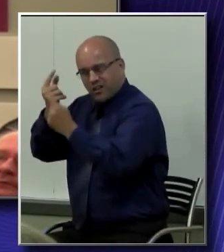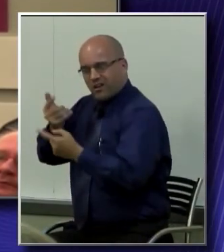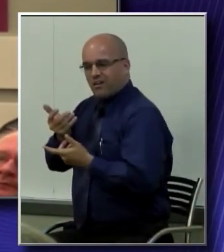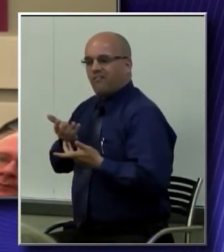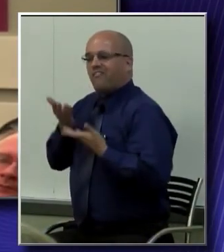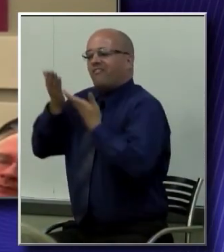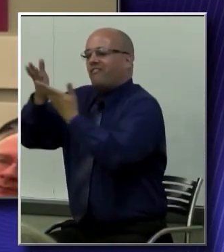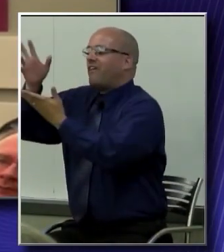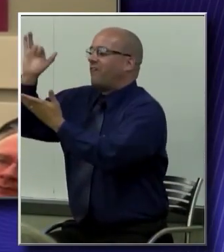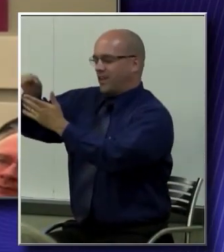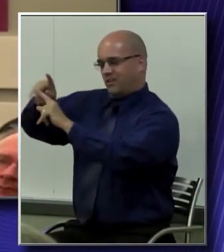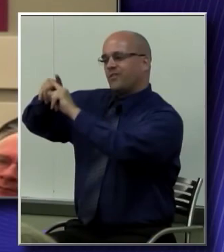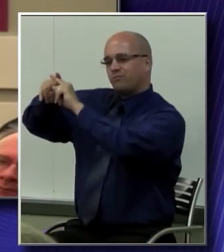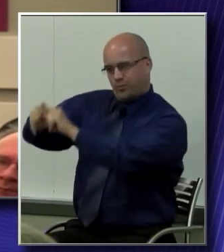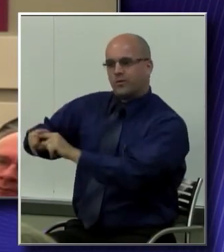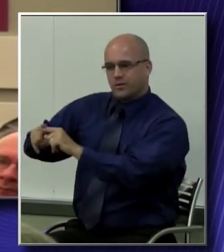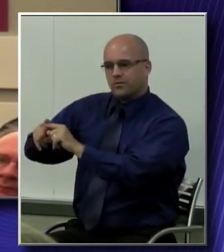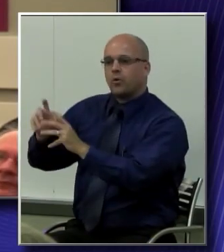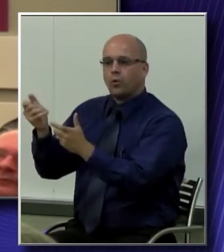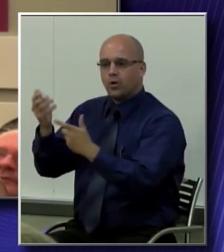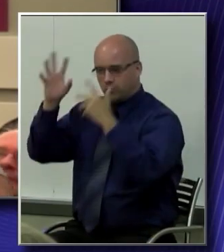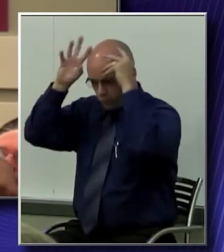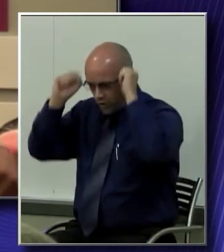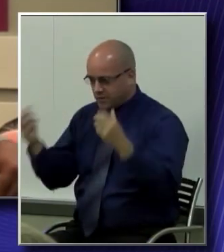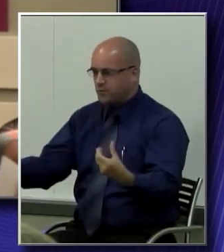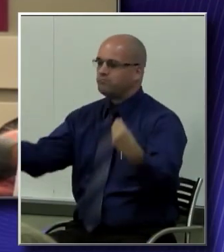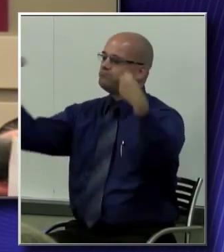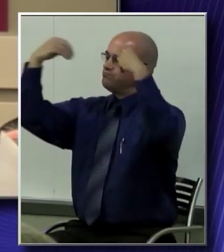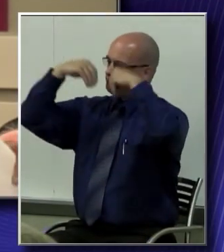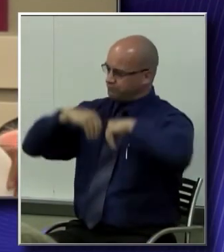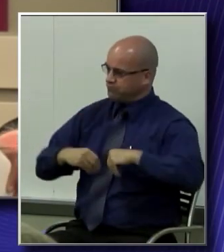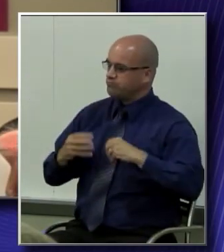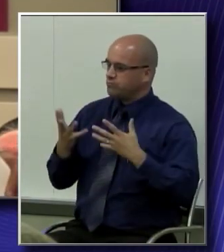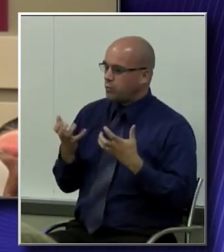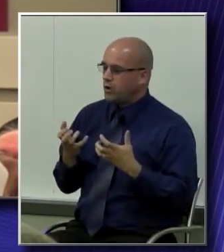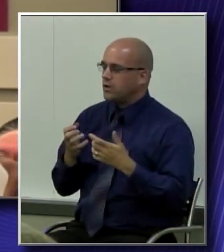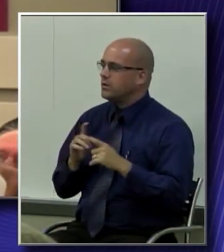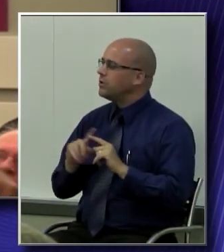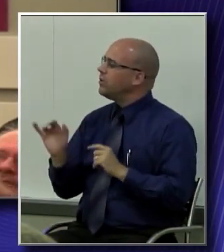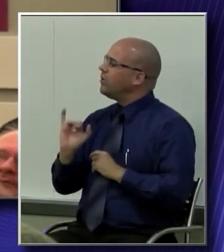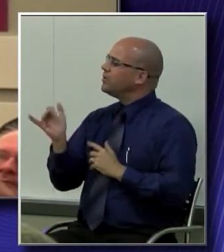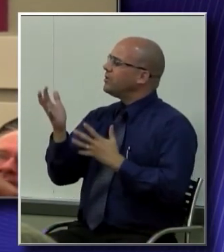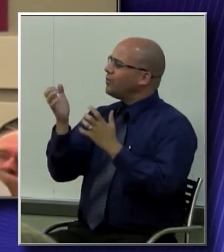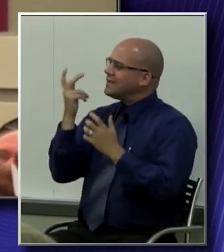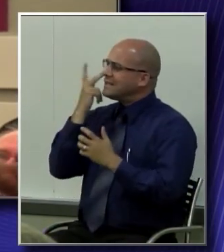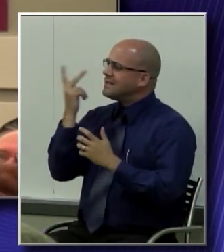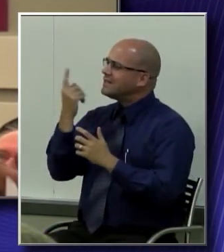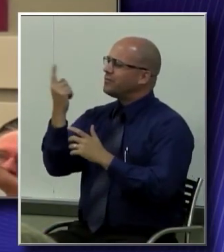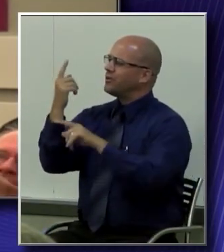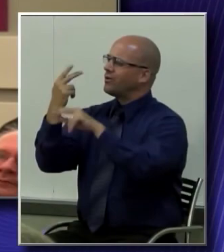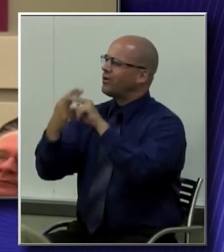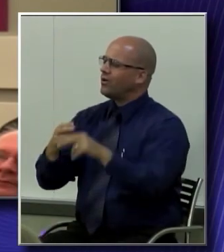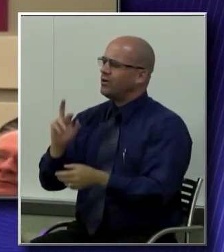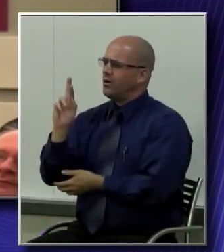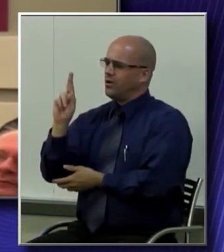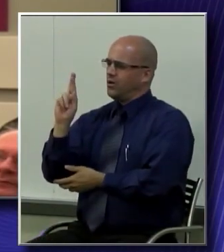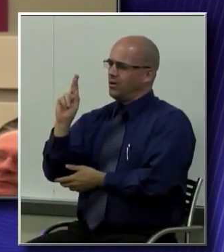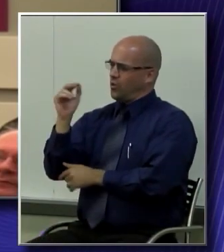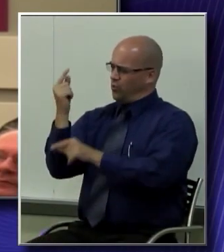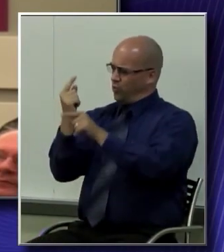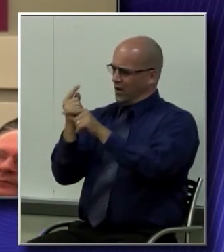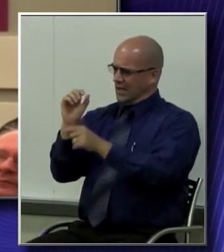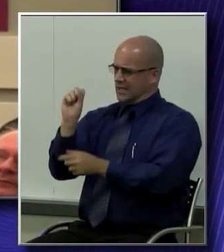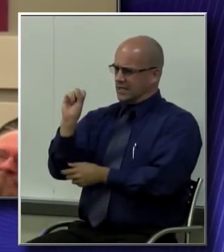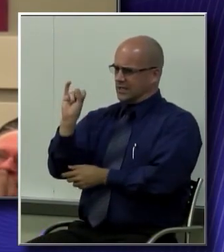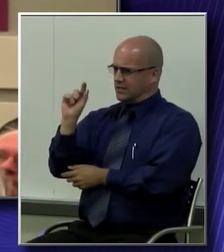person is elected, and also to not, I believe it's called right sizing. I believe I saw something online about right sizing the UNC system. I do not believe that's the way to